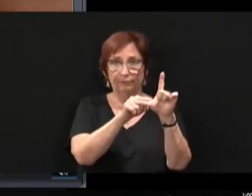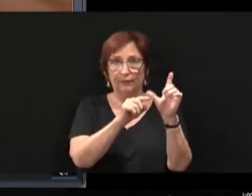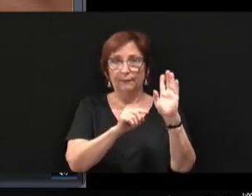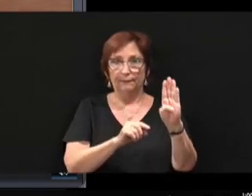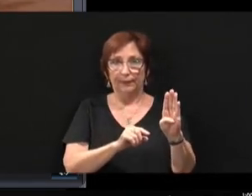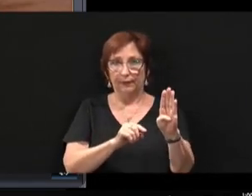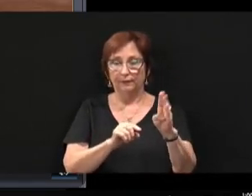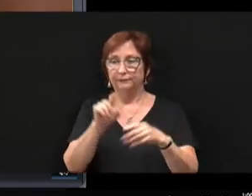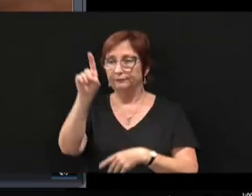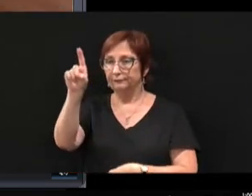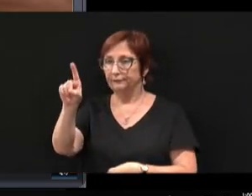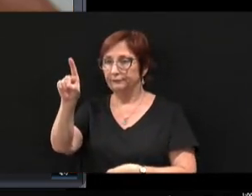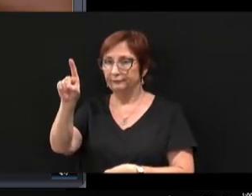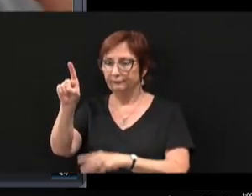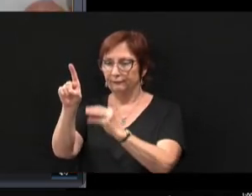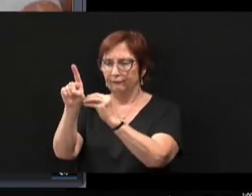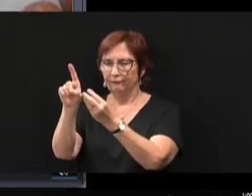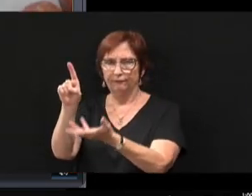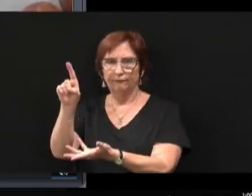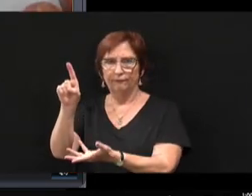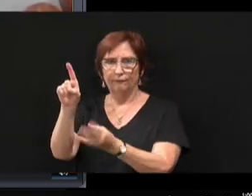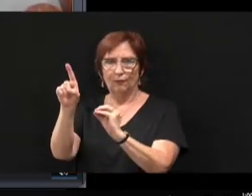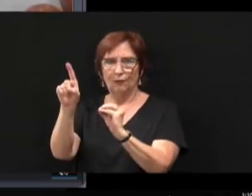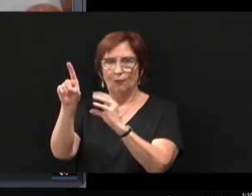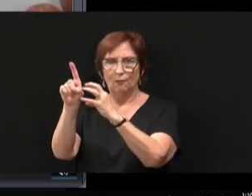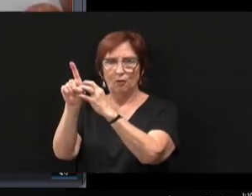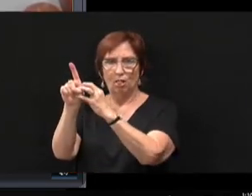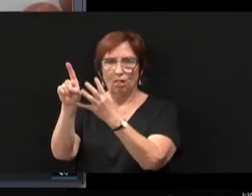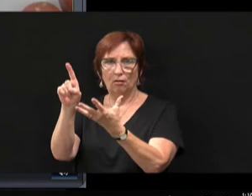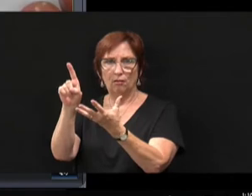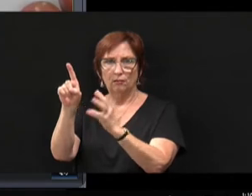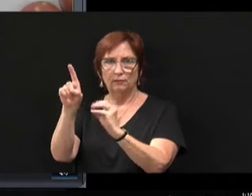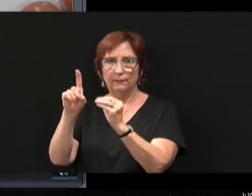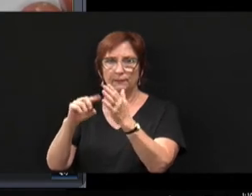Index finger on the stick, no ball, not a B.